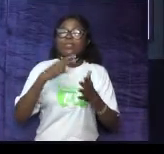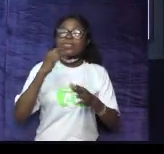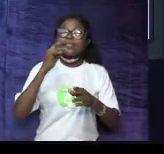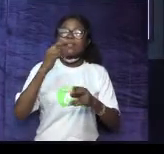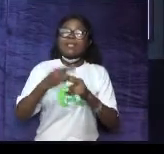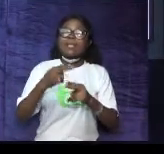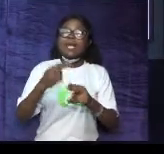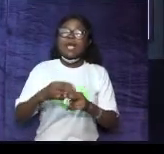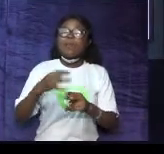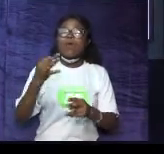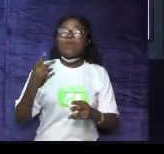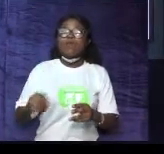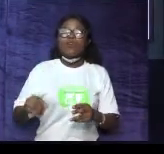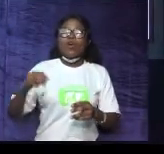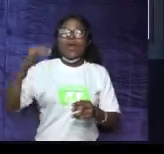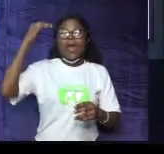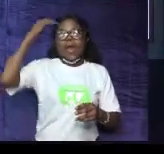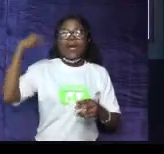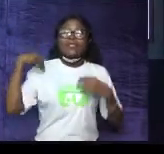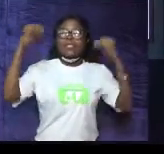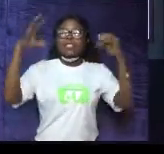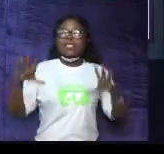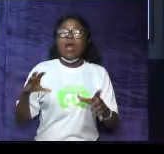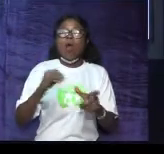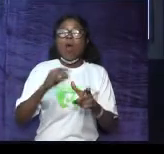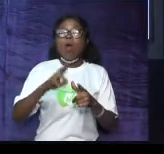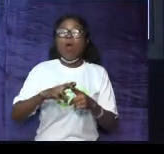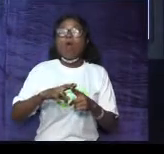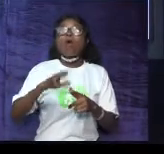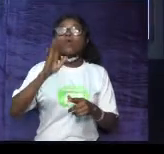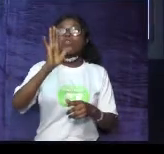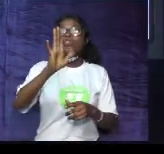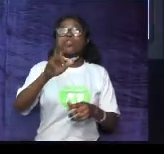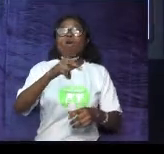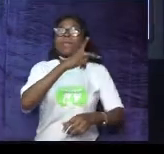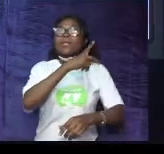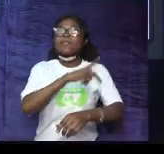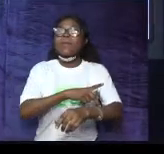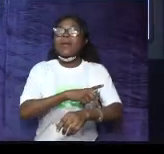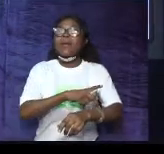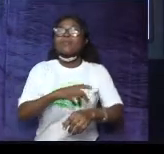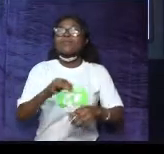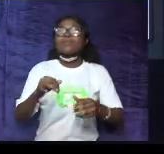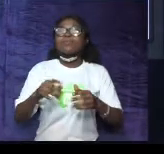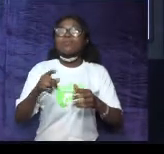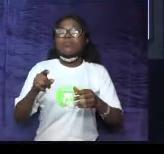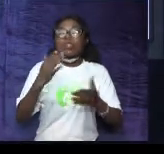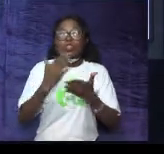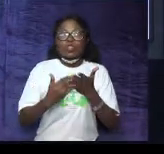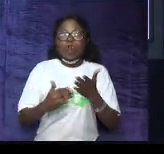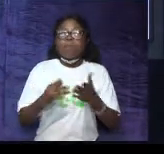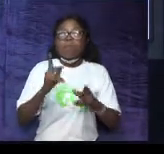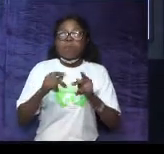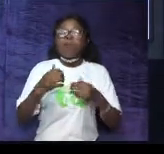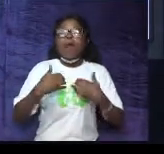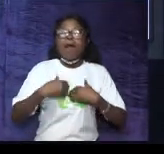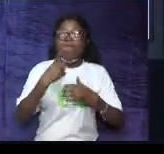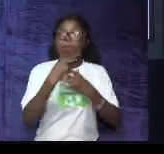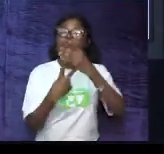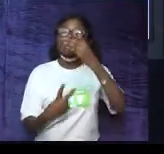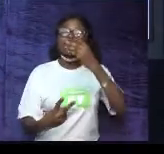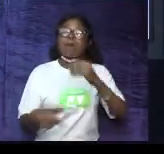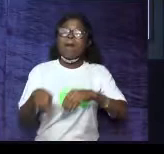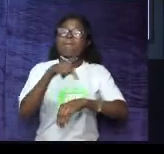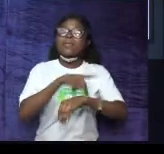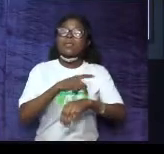What is the name of your head teacher or proprietor? So there are some of you that have both. You have the proprietor and you